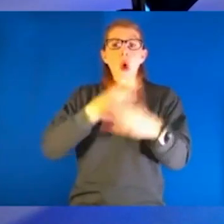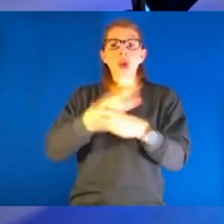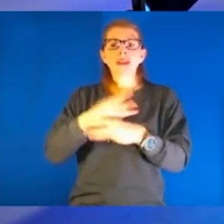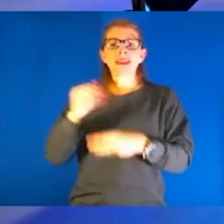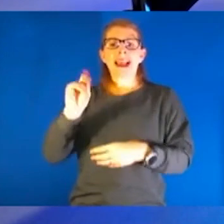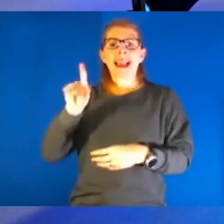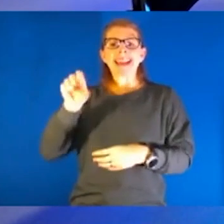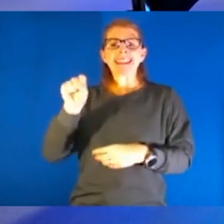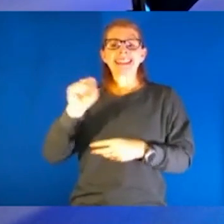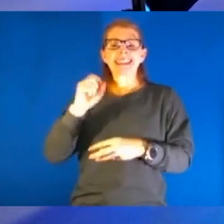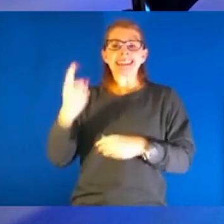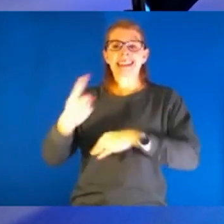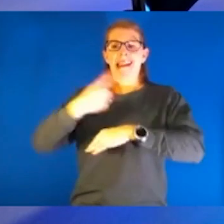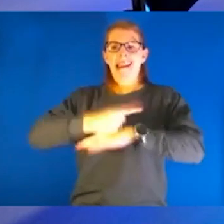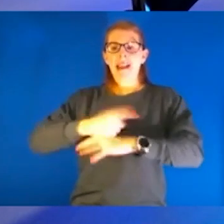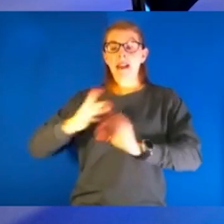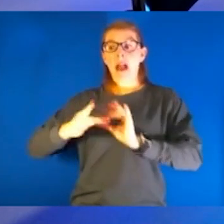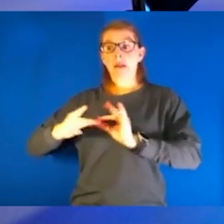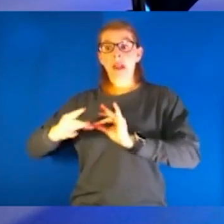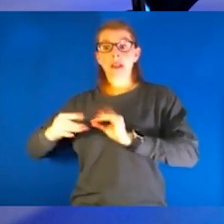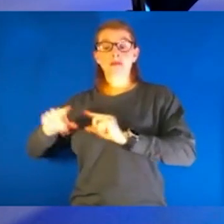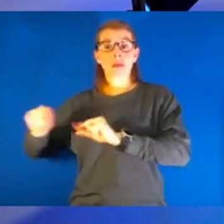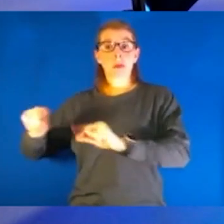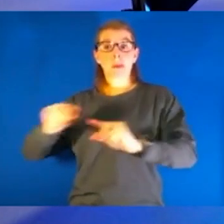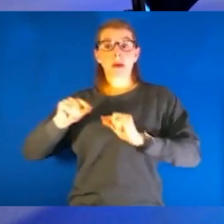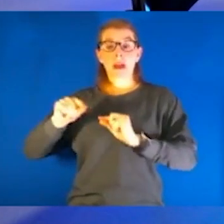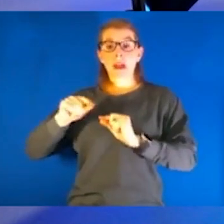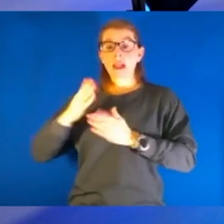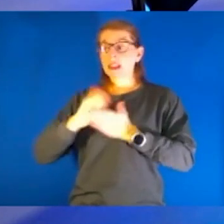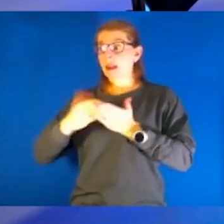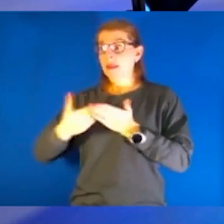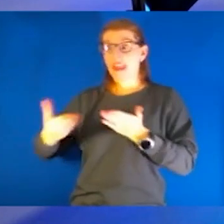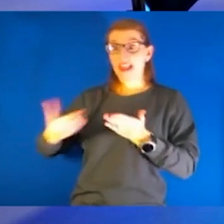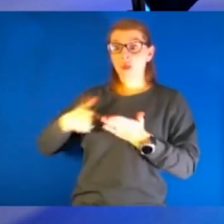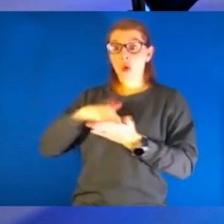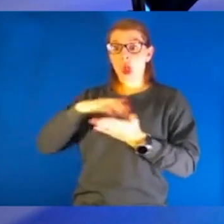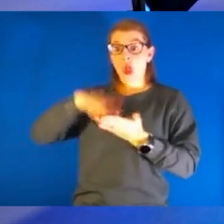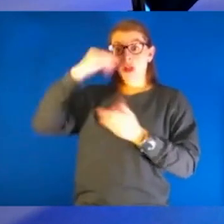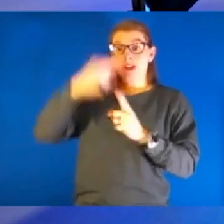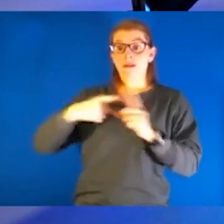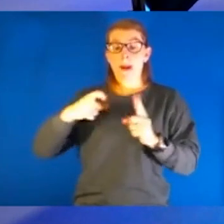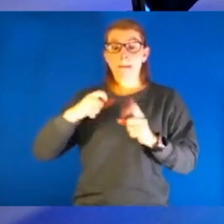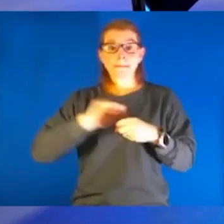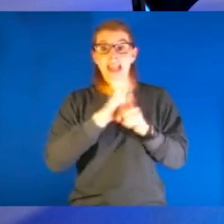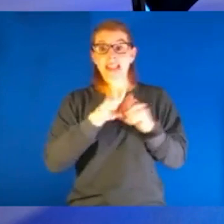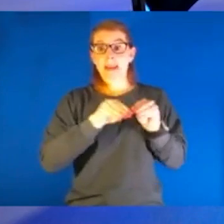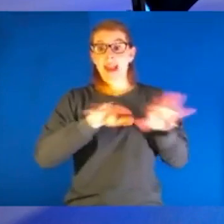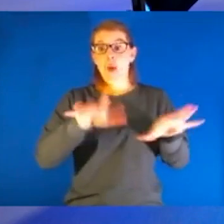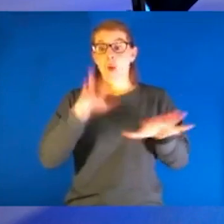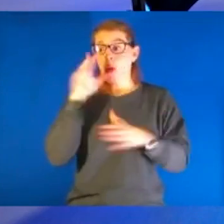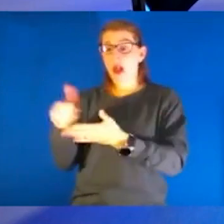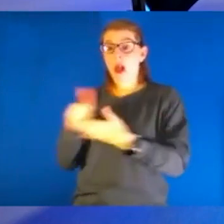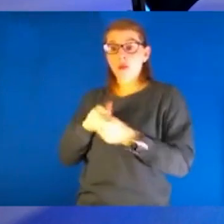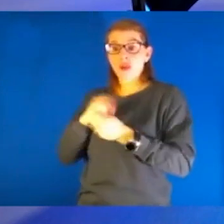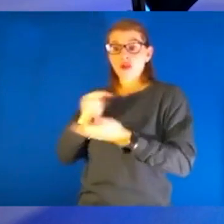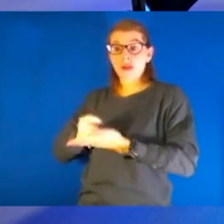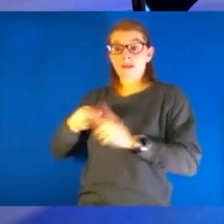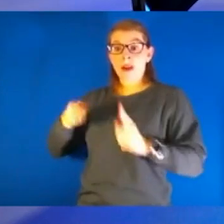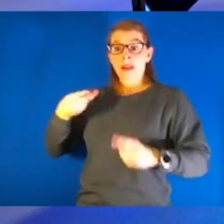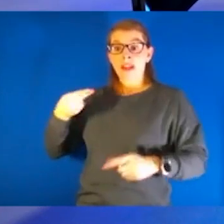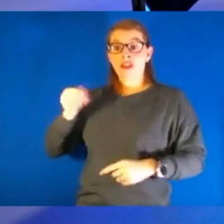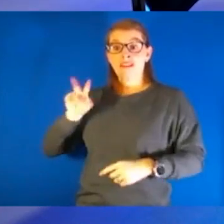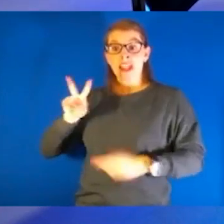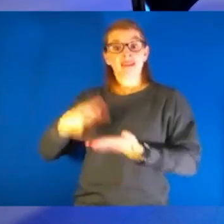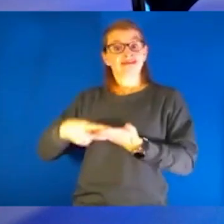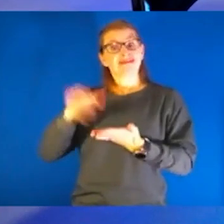saying, hey, some of this stuff we're learning from the pandemic is actually going to help our treatment of HIV. Talk to us a little bit about that. I